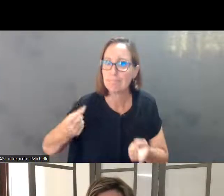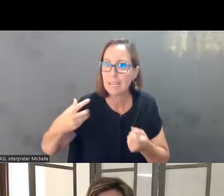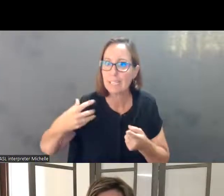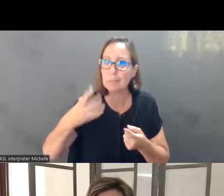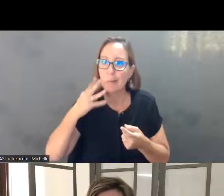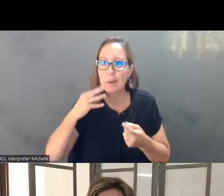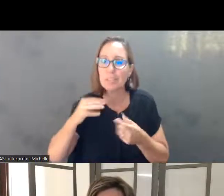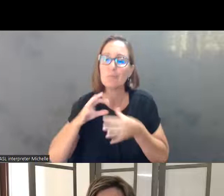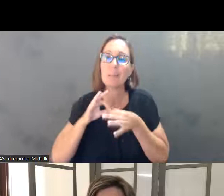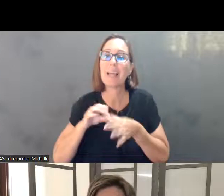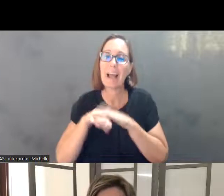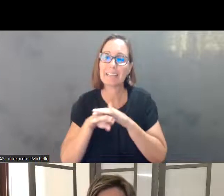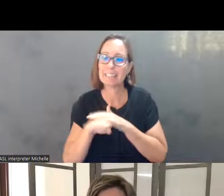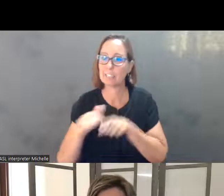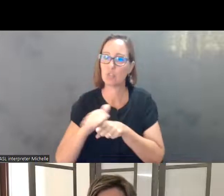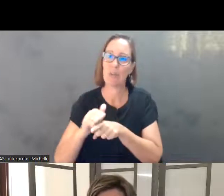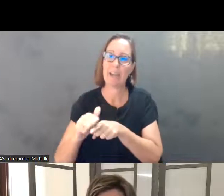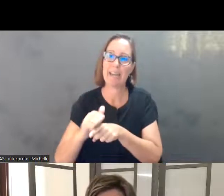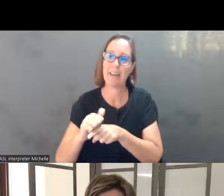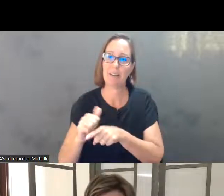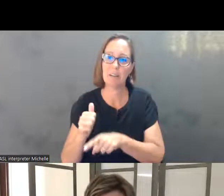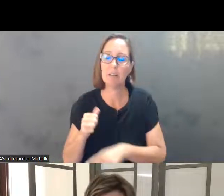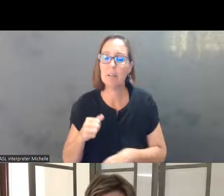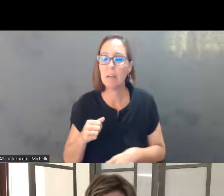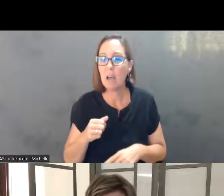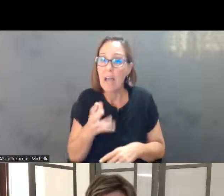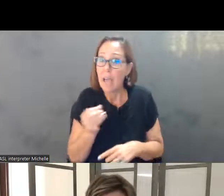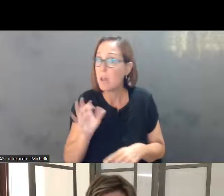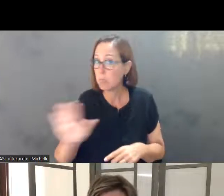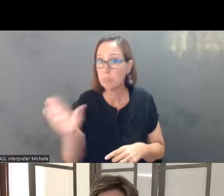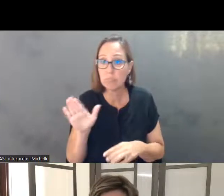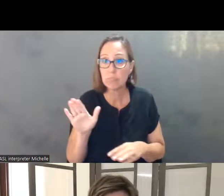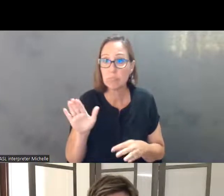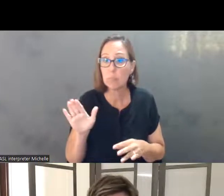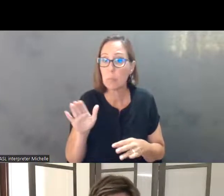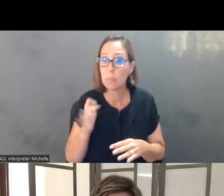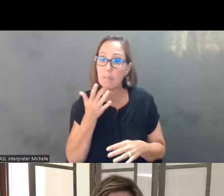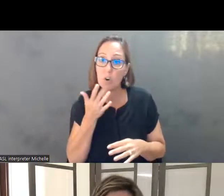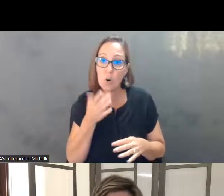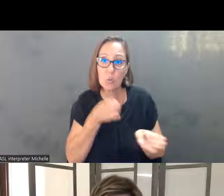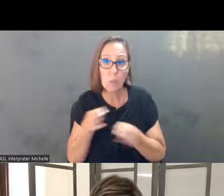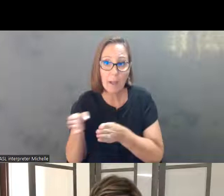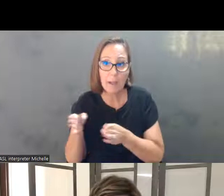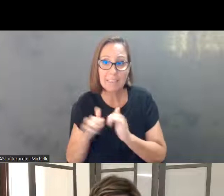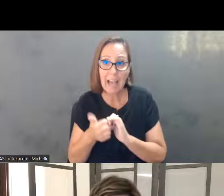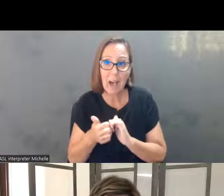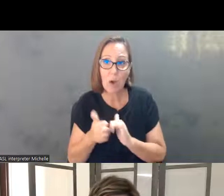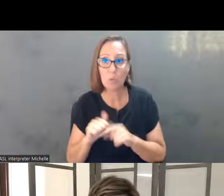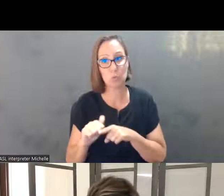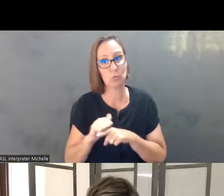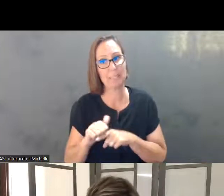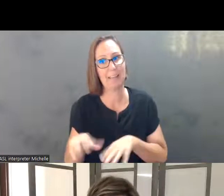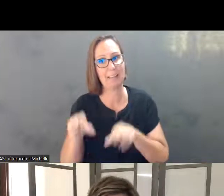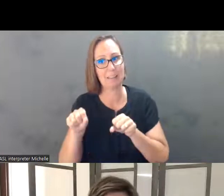training, as well as what are some of their preferred methods or modalities for receiving training